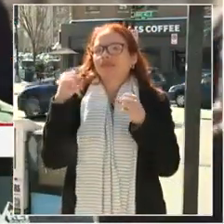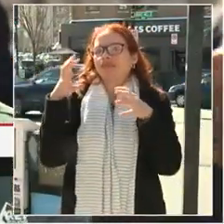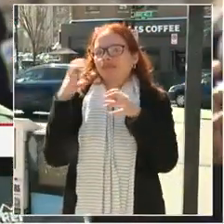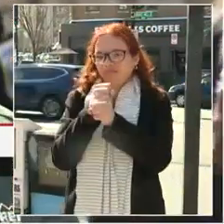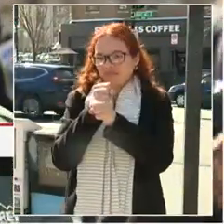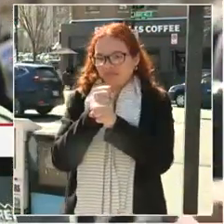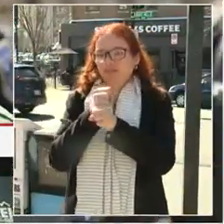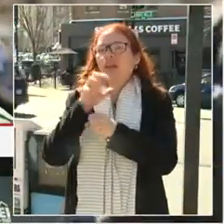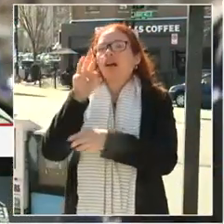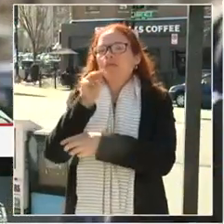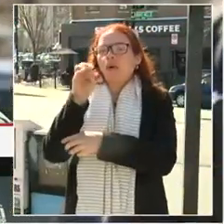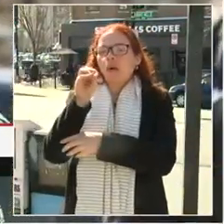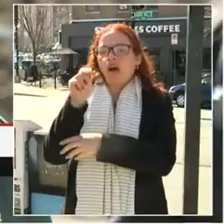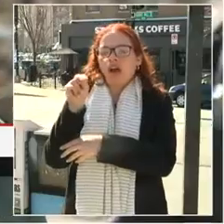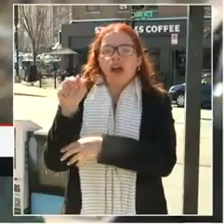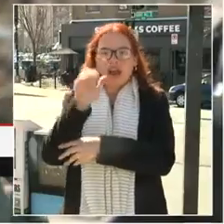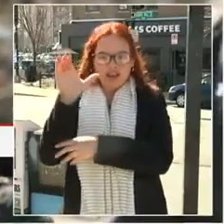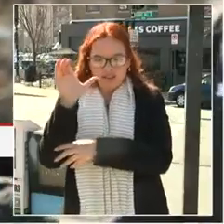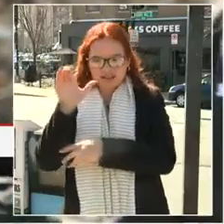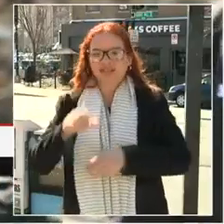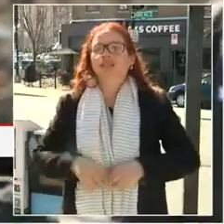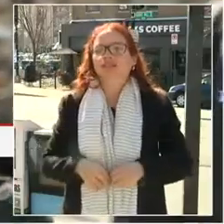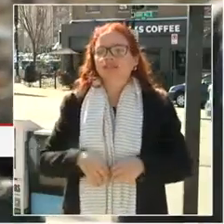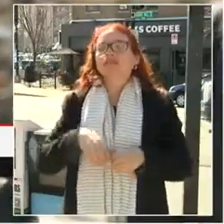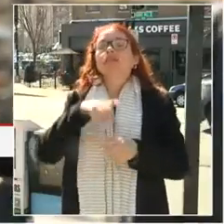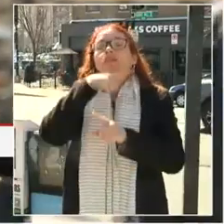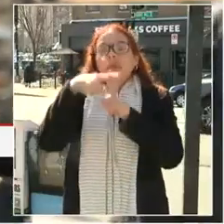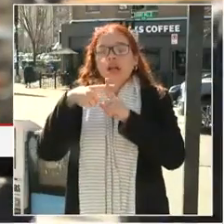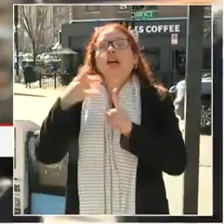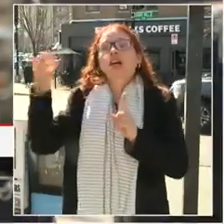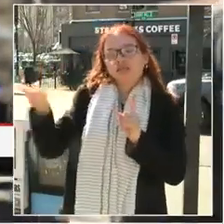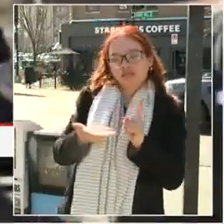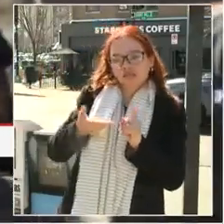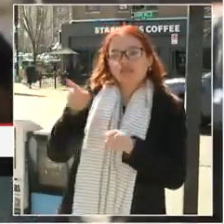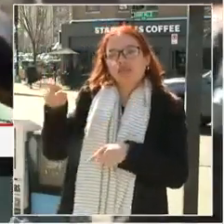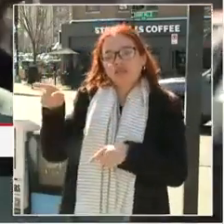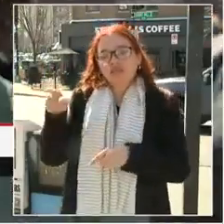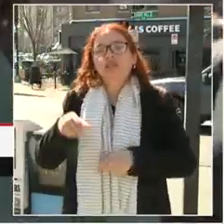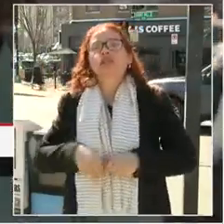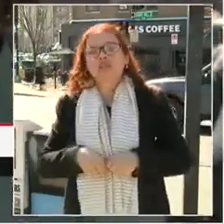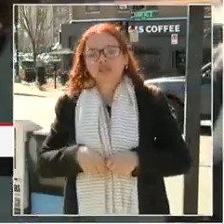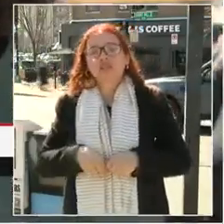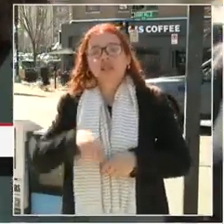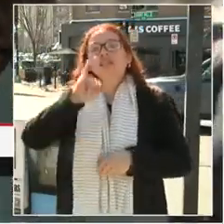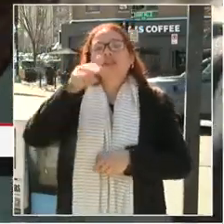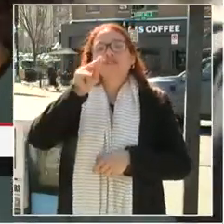I also want to introduce you to Jennifer Porter. Jennifer